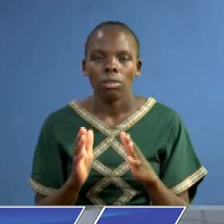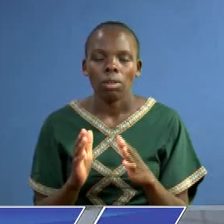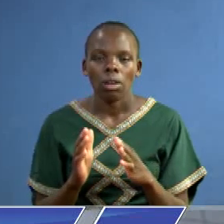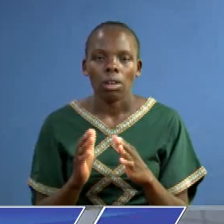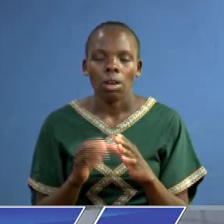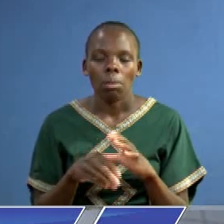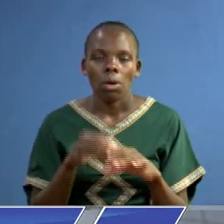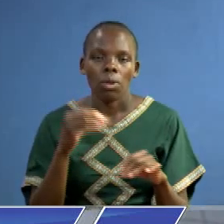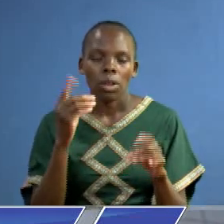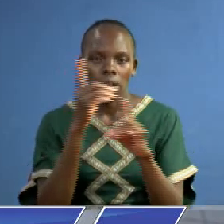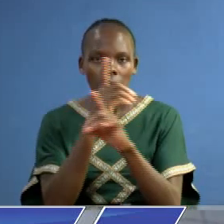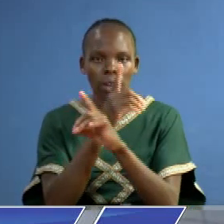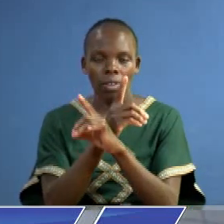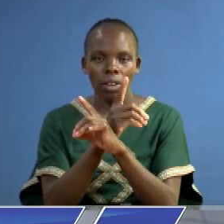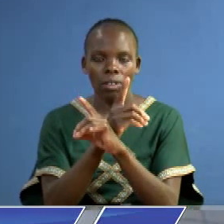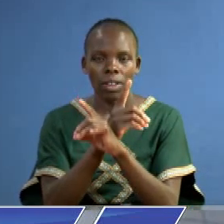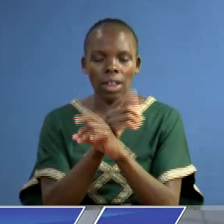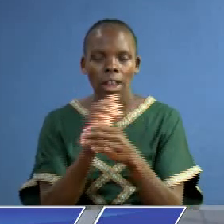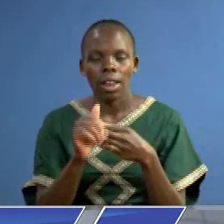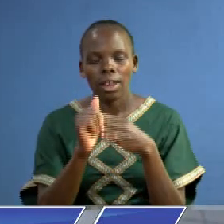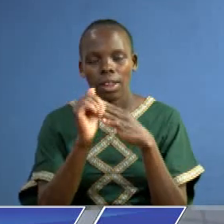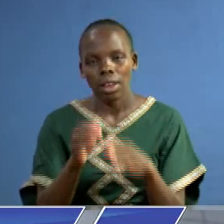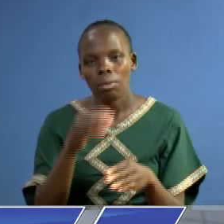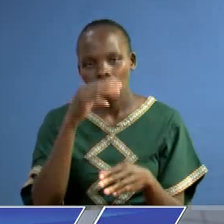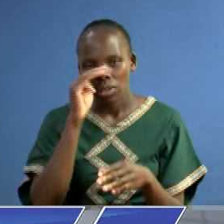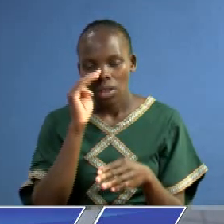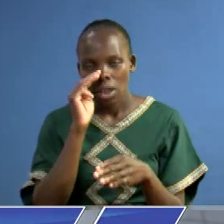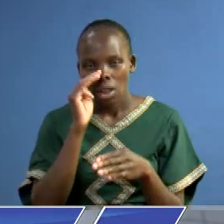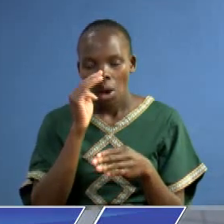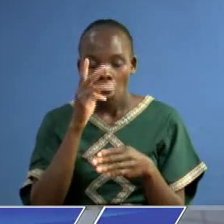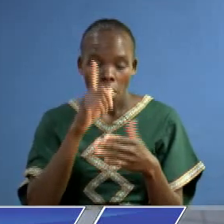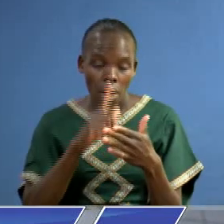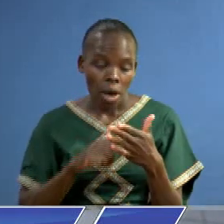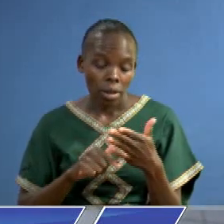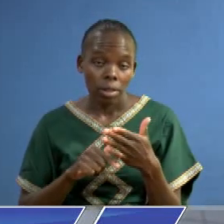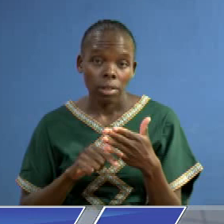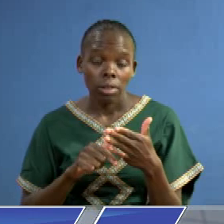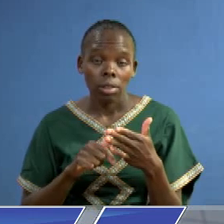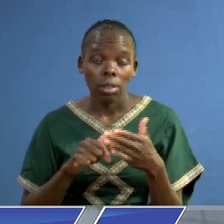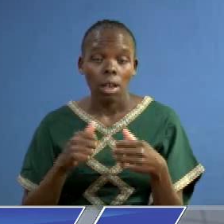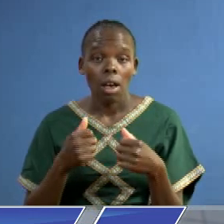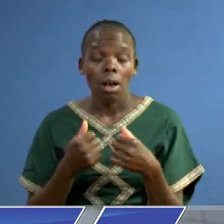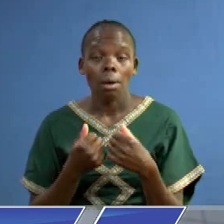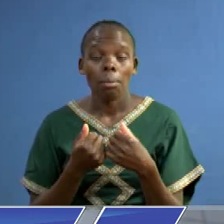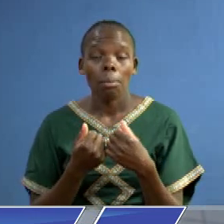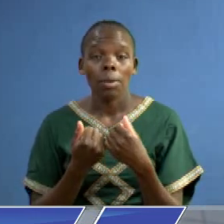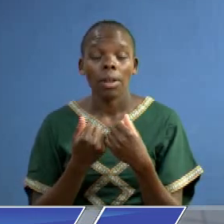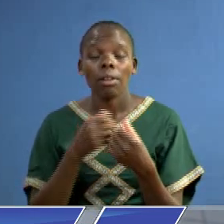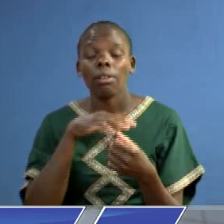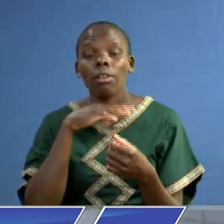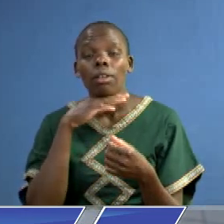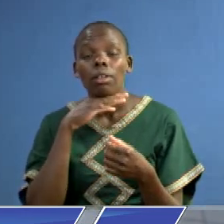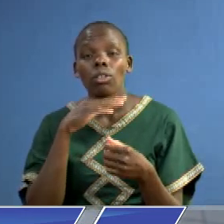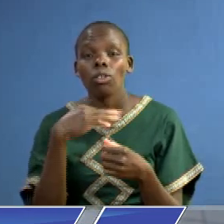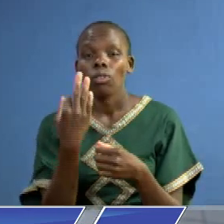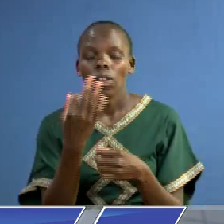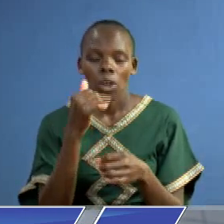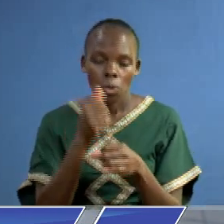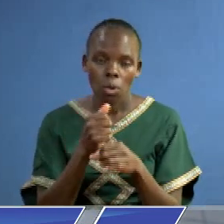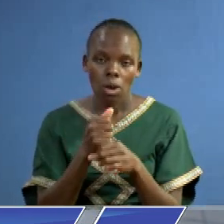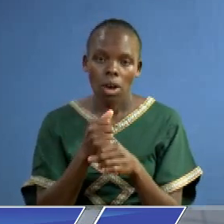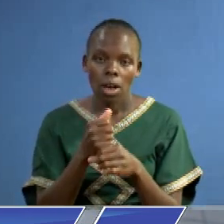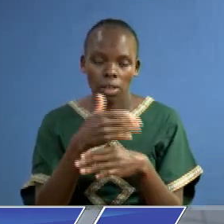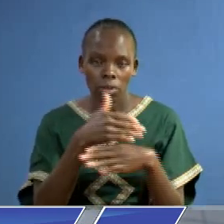has come out in defense of its leader, Musalia Mudavadi, over what he termed as unfortunate deaths of three workers